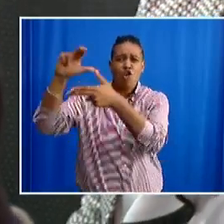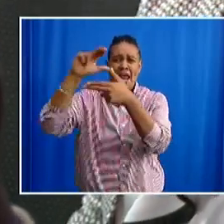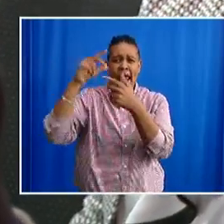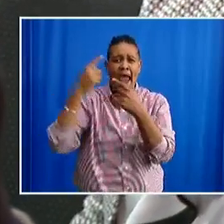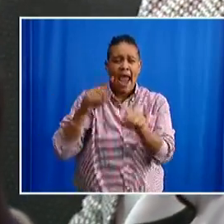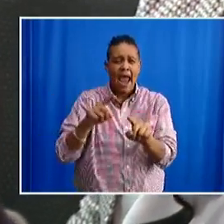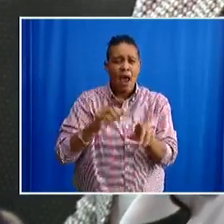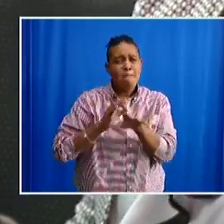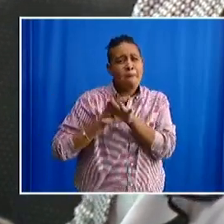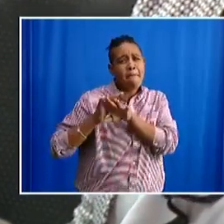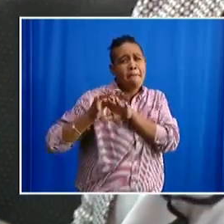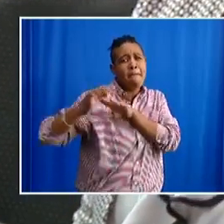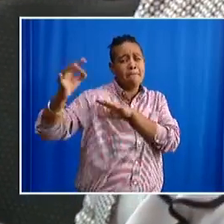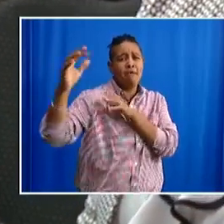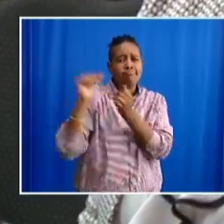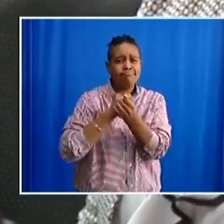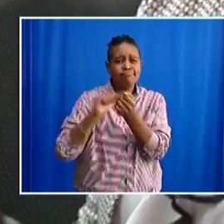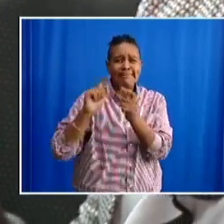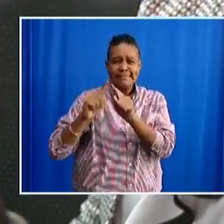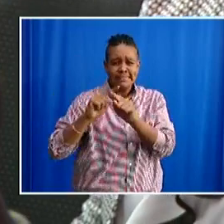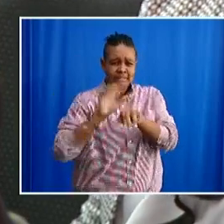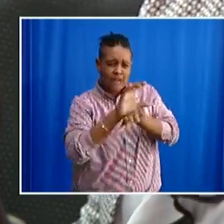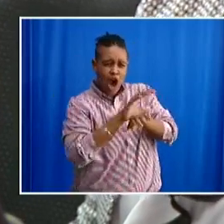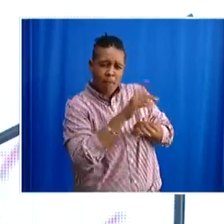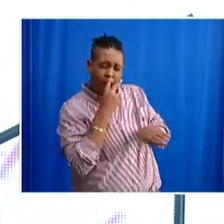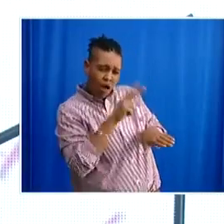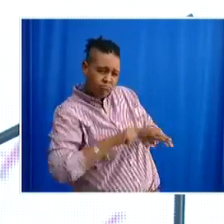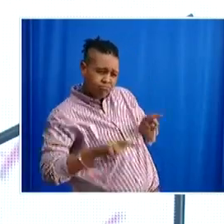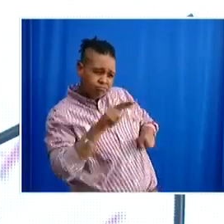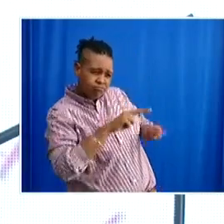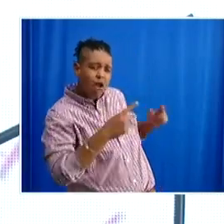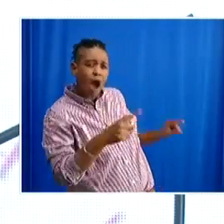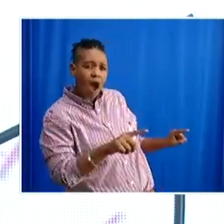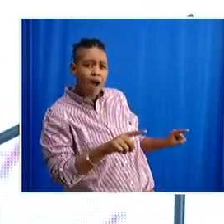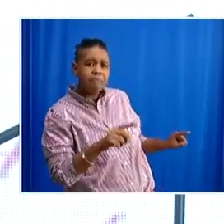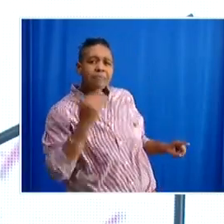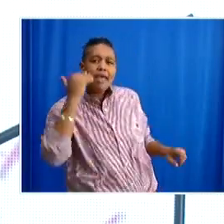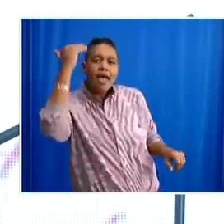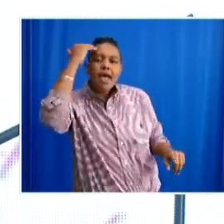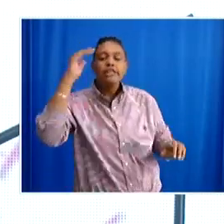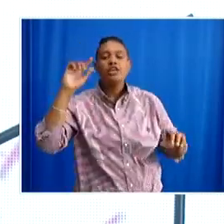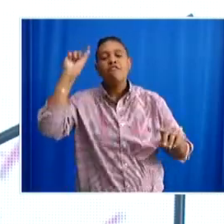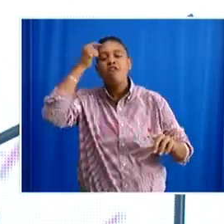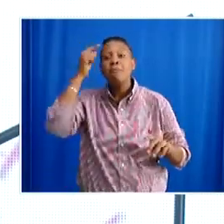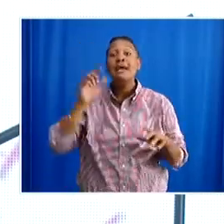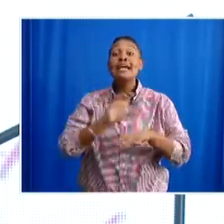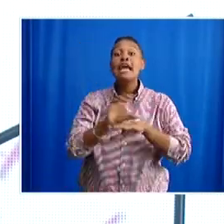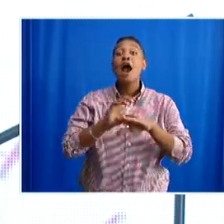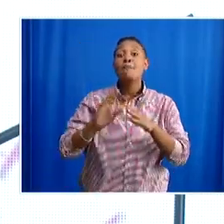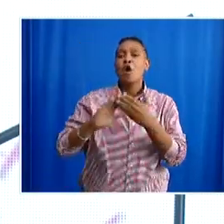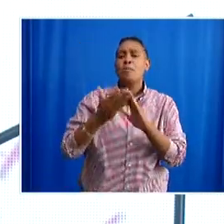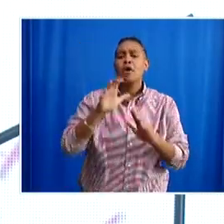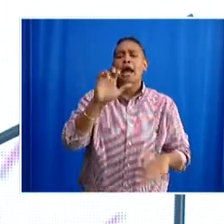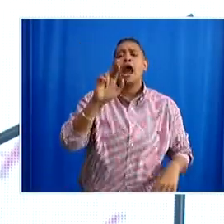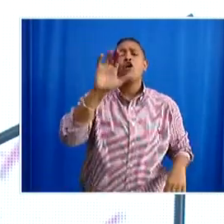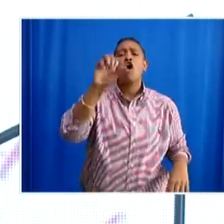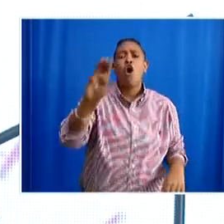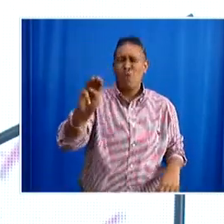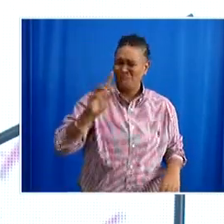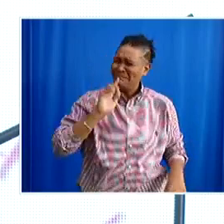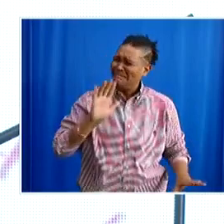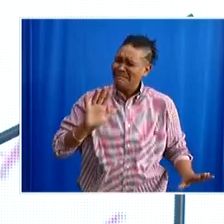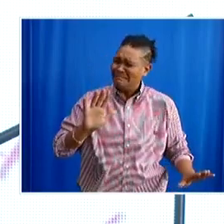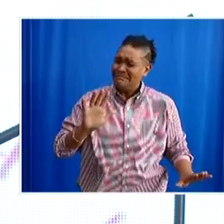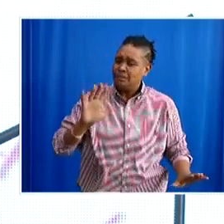to various hazards in the Caribbean region, the heads of government of the Caribbean community has reinforced resilience as a